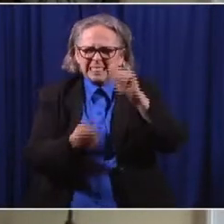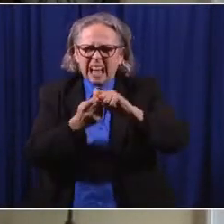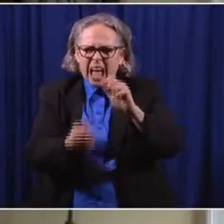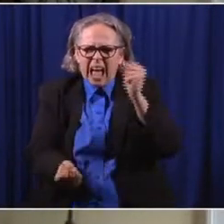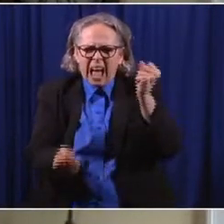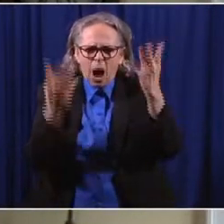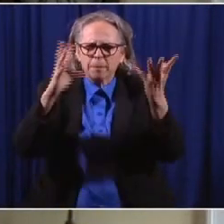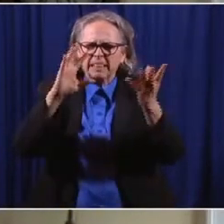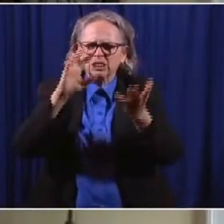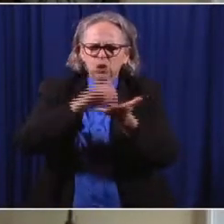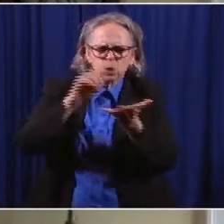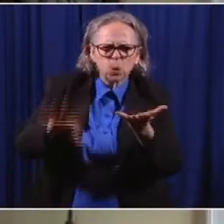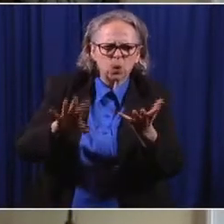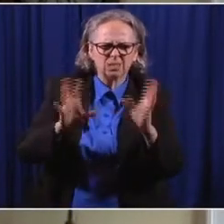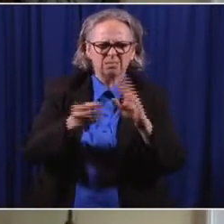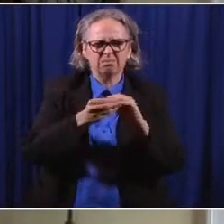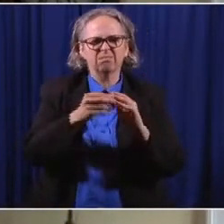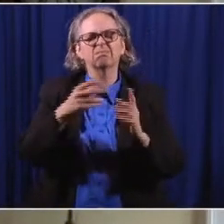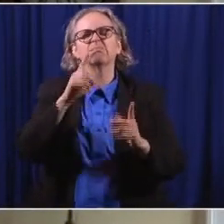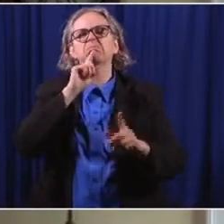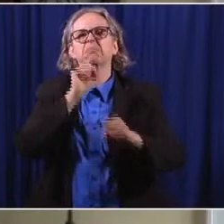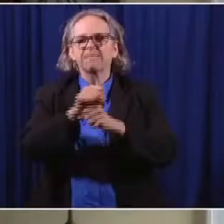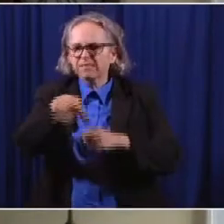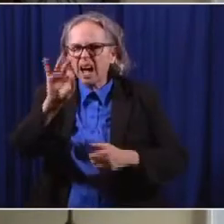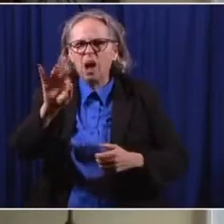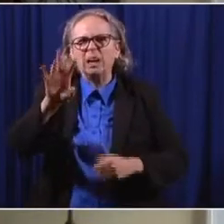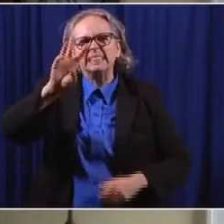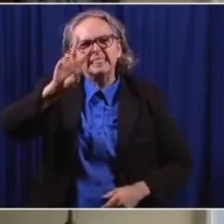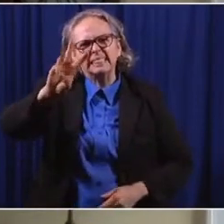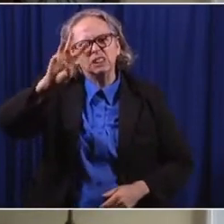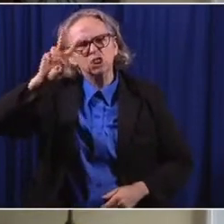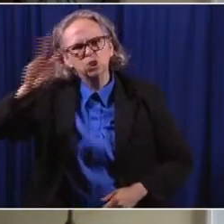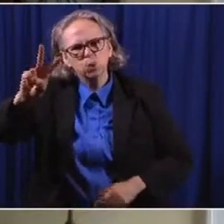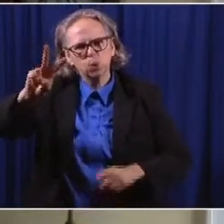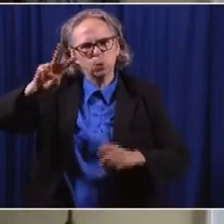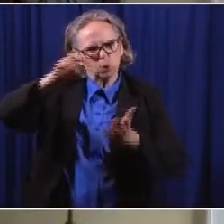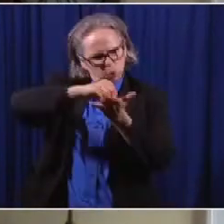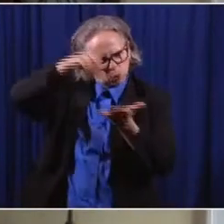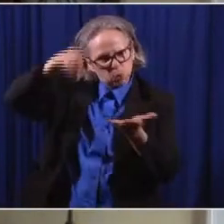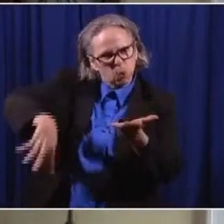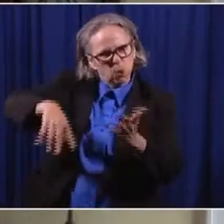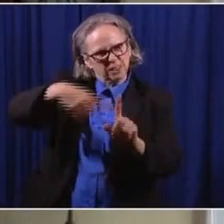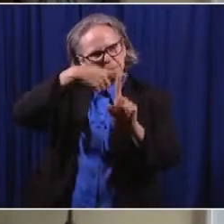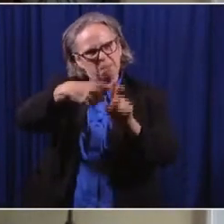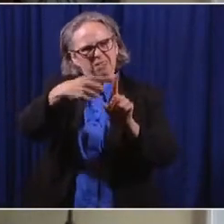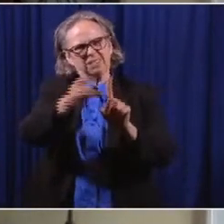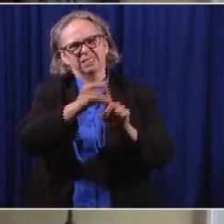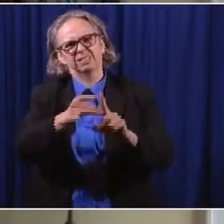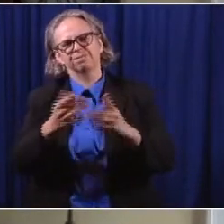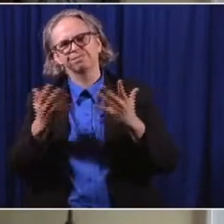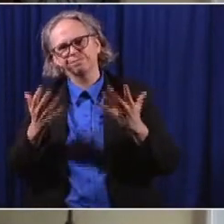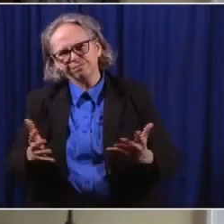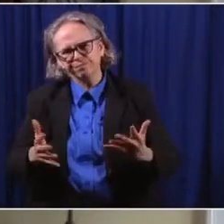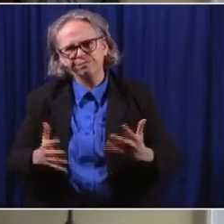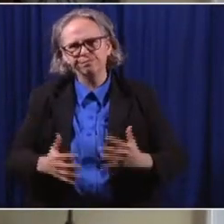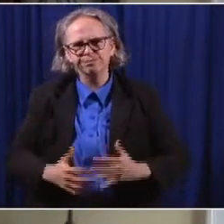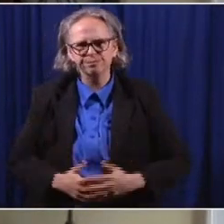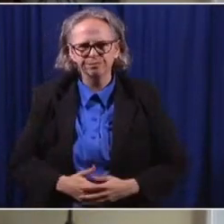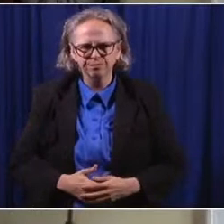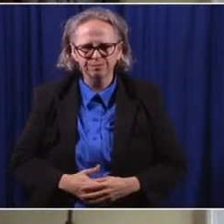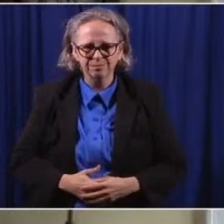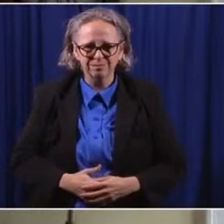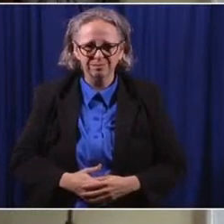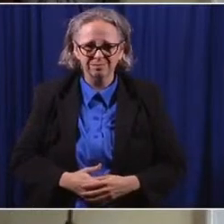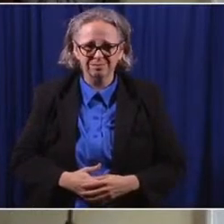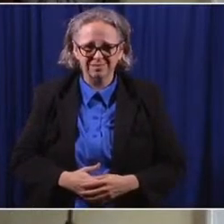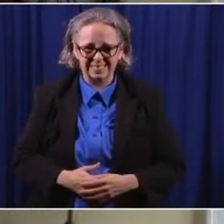September 1 to September 8th. And that's the numbers. Speaking of Wittenberg, we're going to